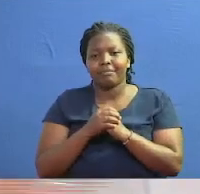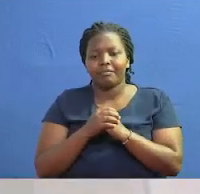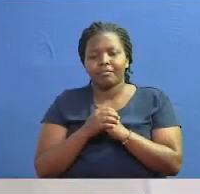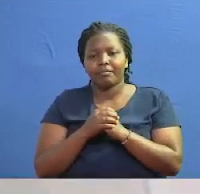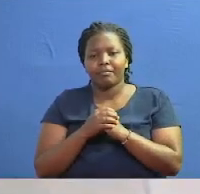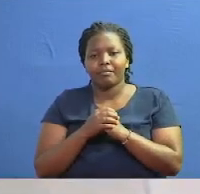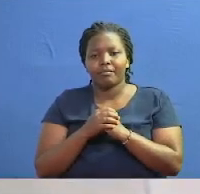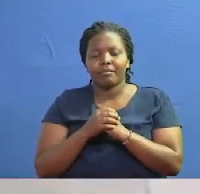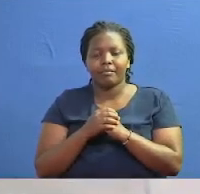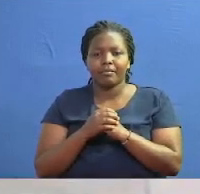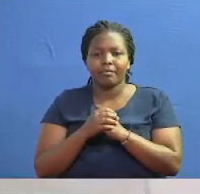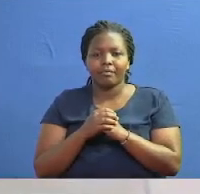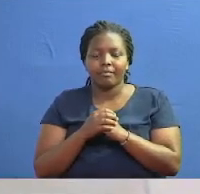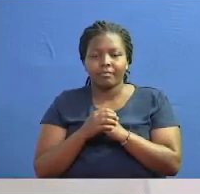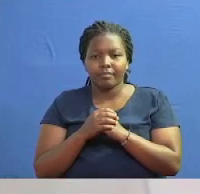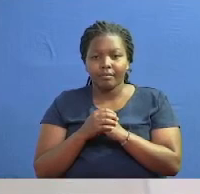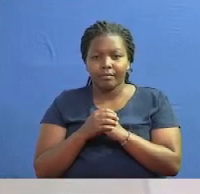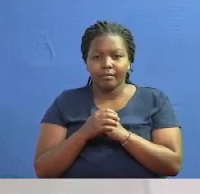malaria, the